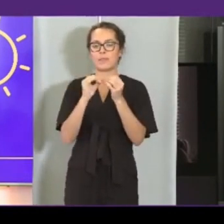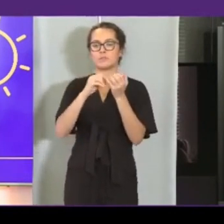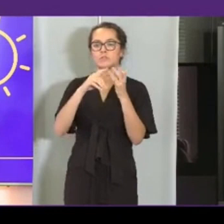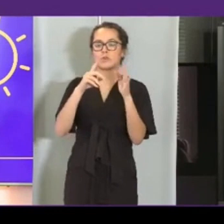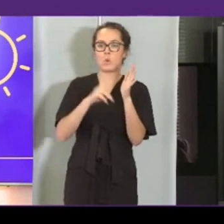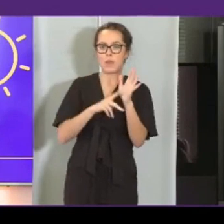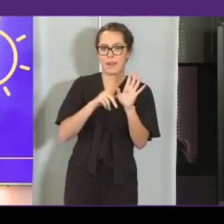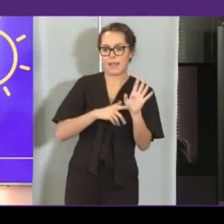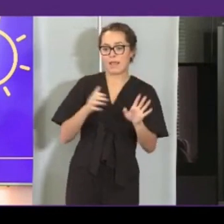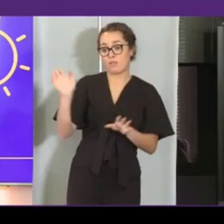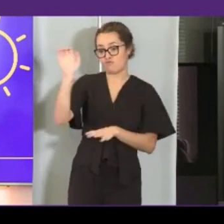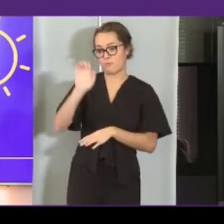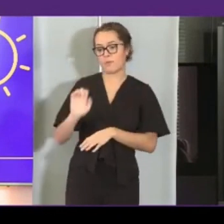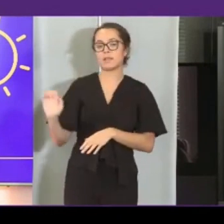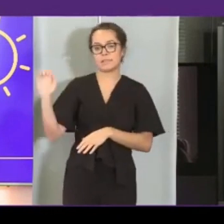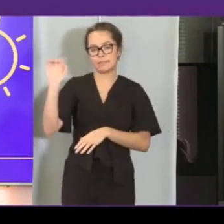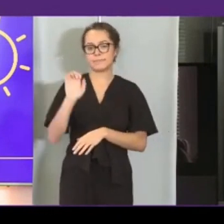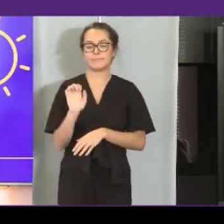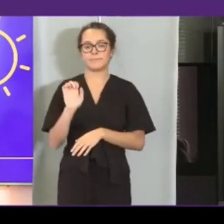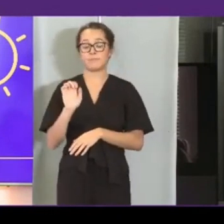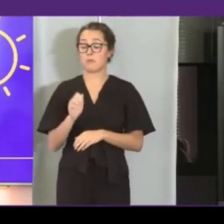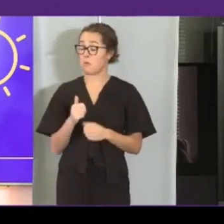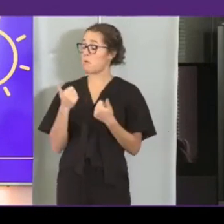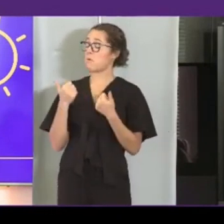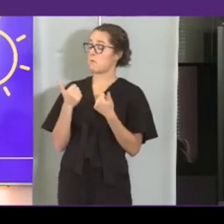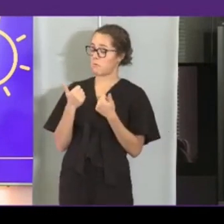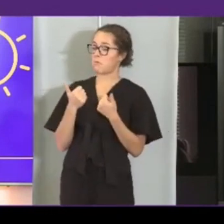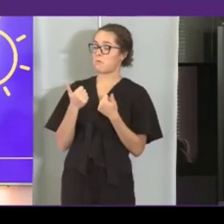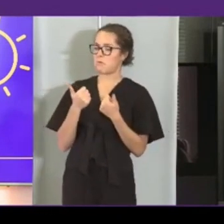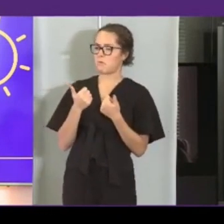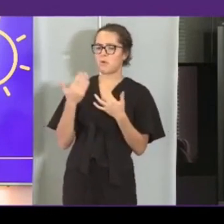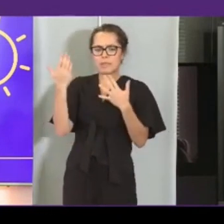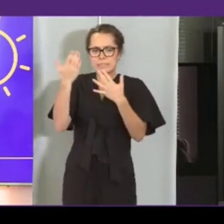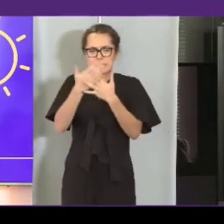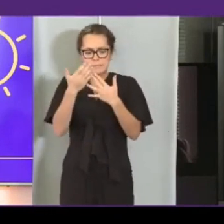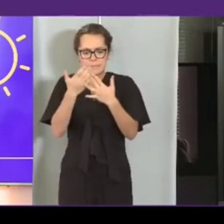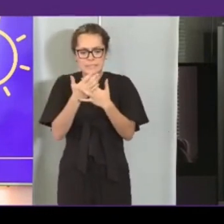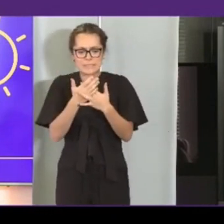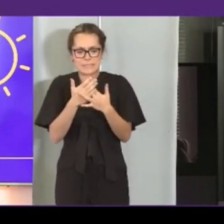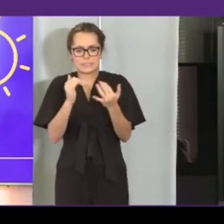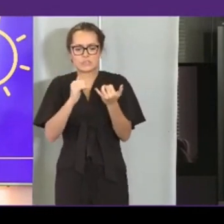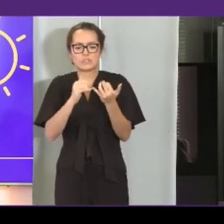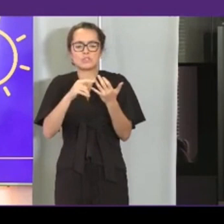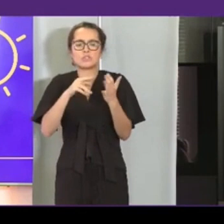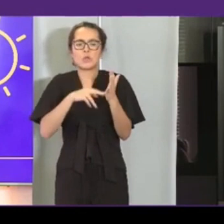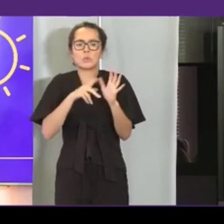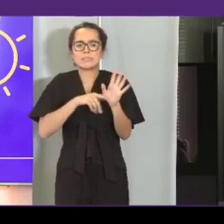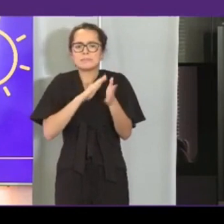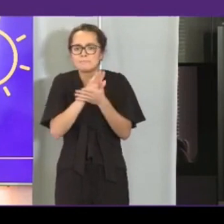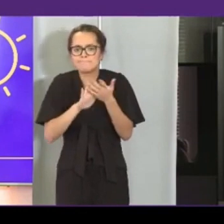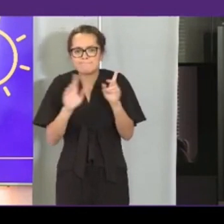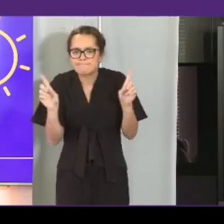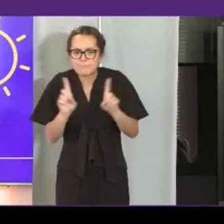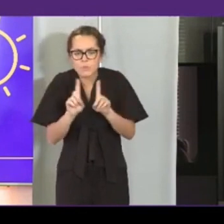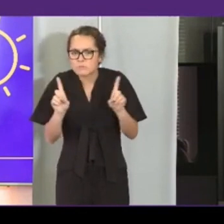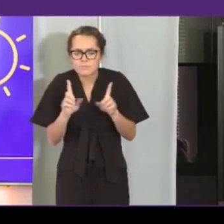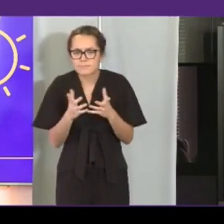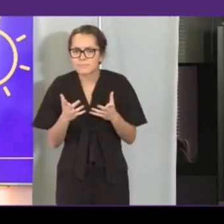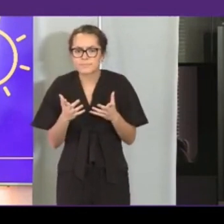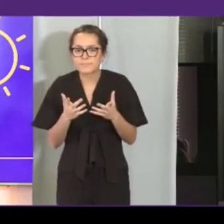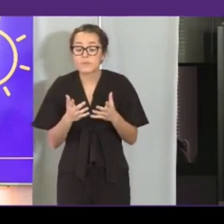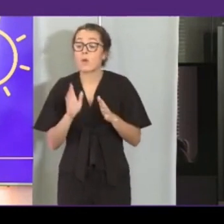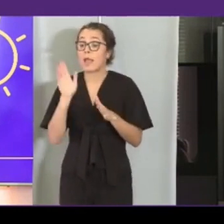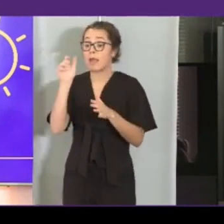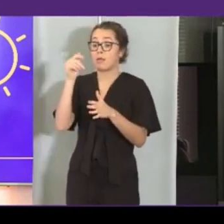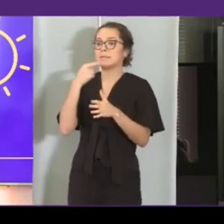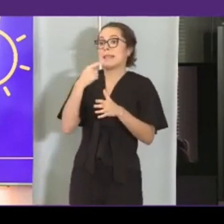in the European region. Cool. And what does accessibility mean at Sony in the sense of the scope and the scale of what you're doing? Yeah, so I'll start